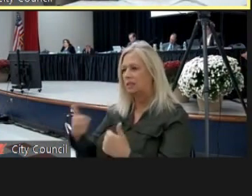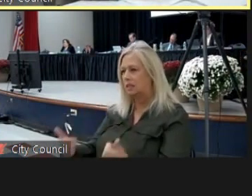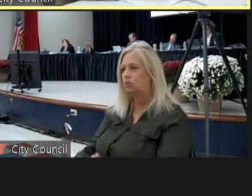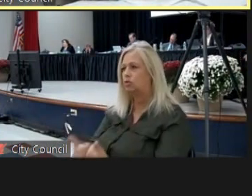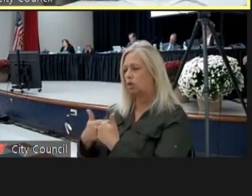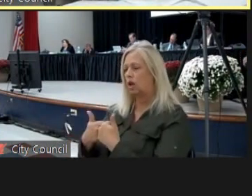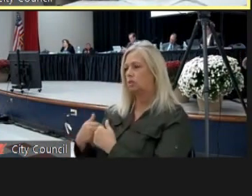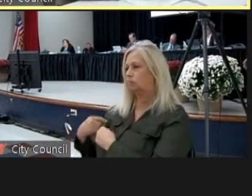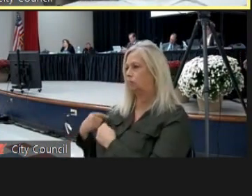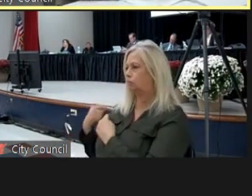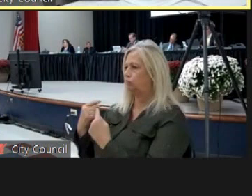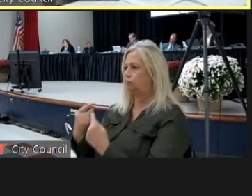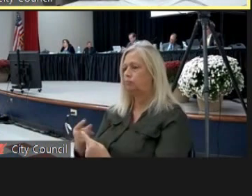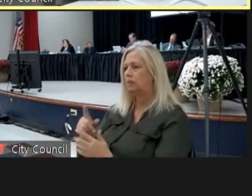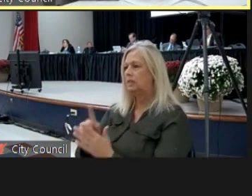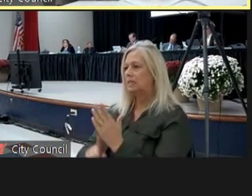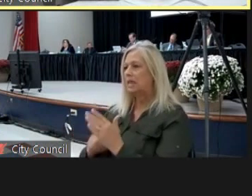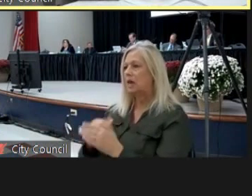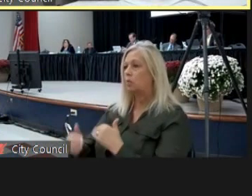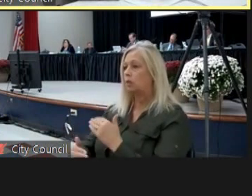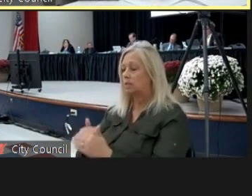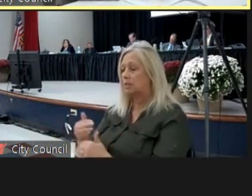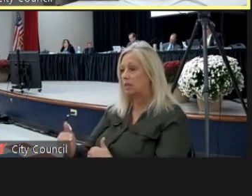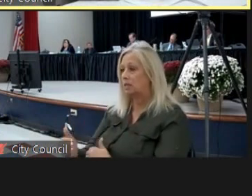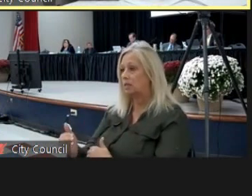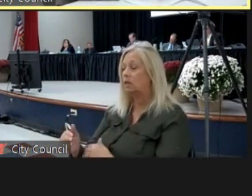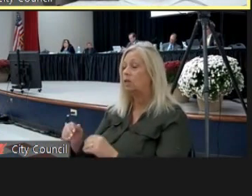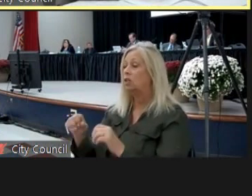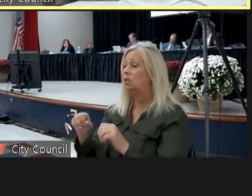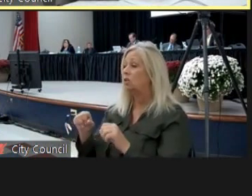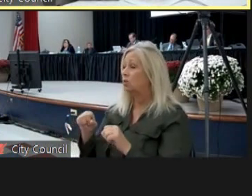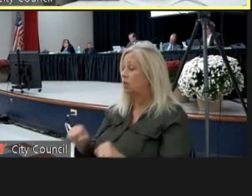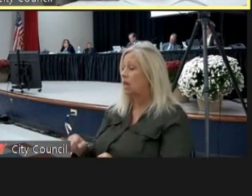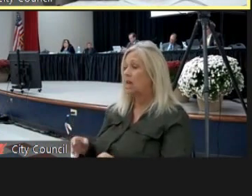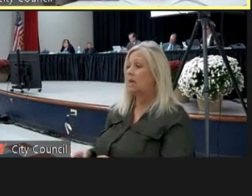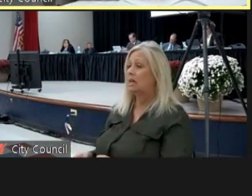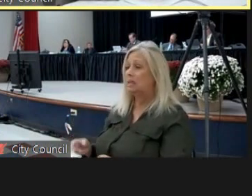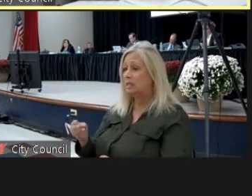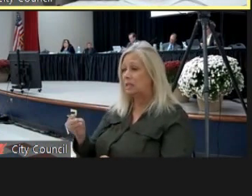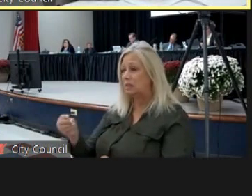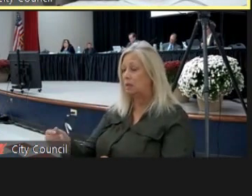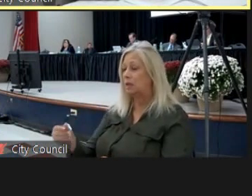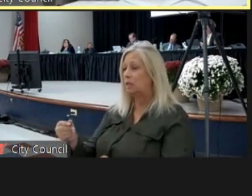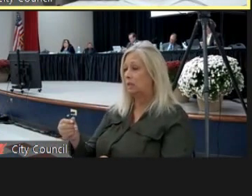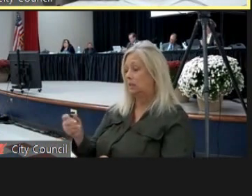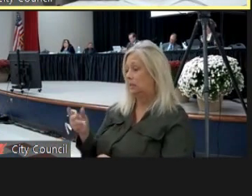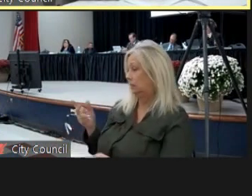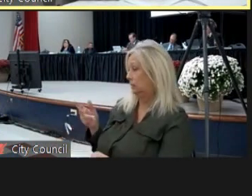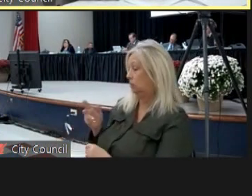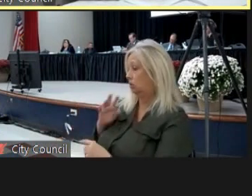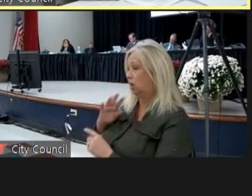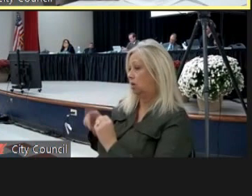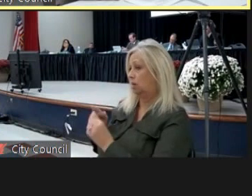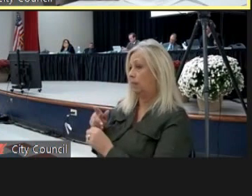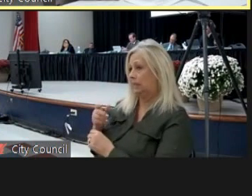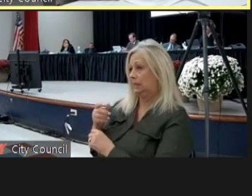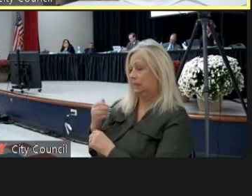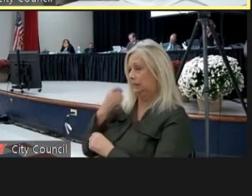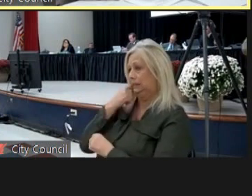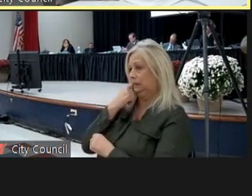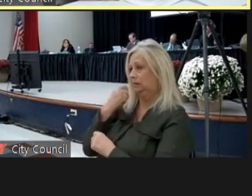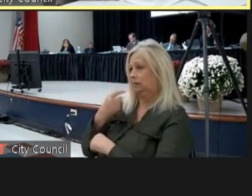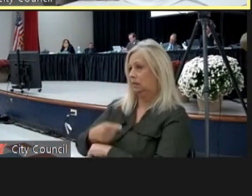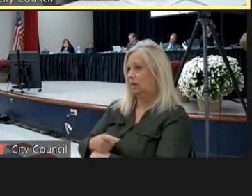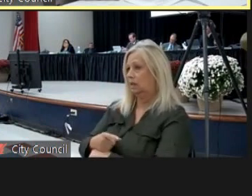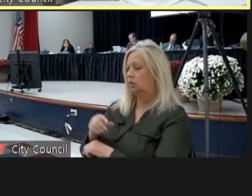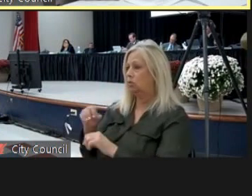the design process is you can spend, Harrison Reese and I were talking about this earlier today, you can spend as much on the